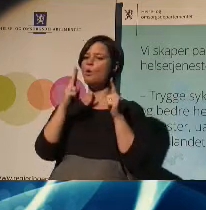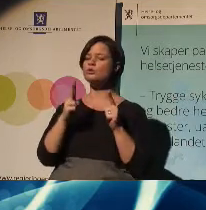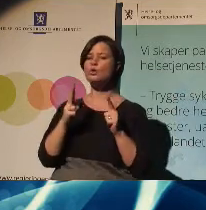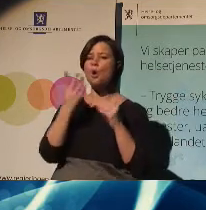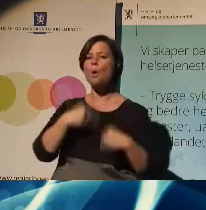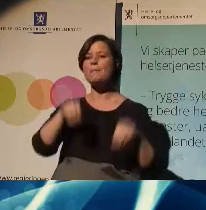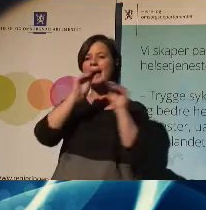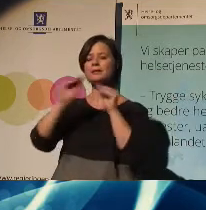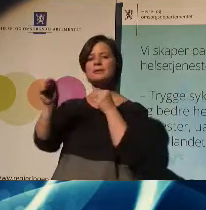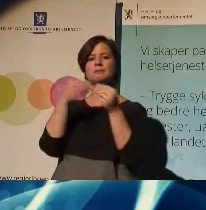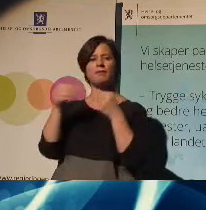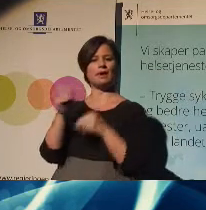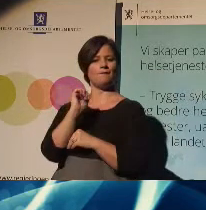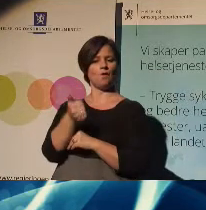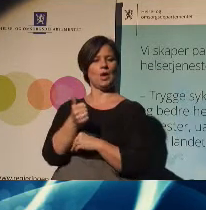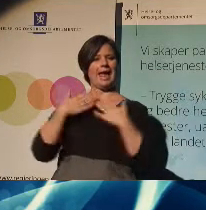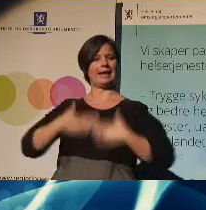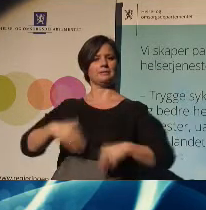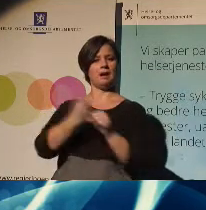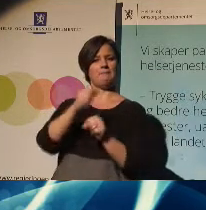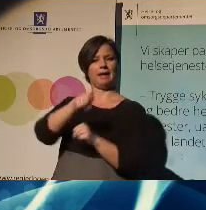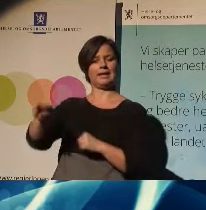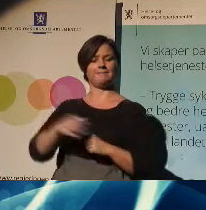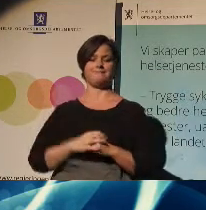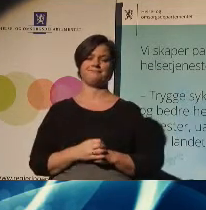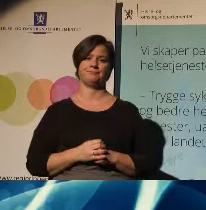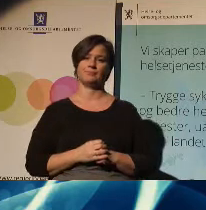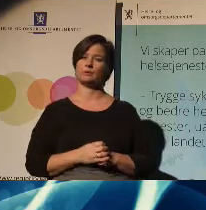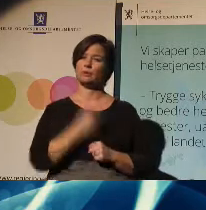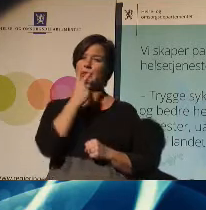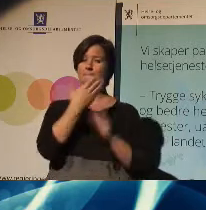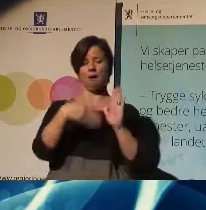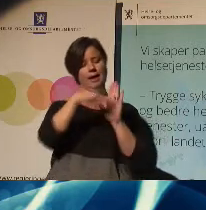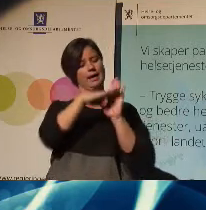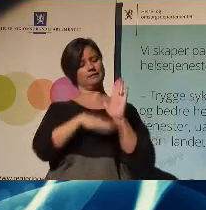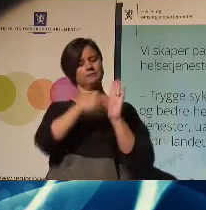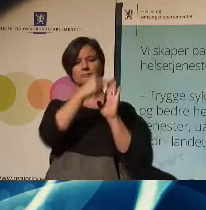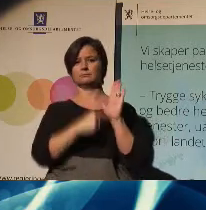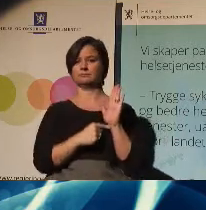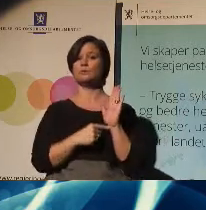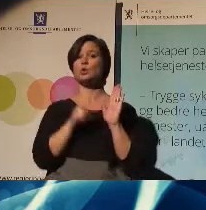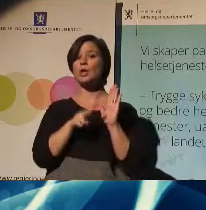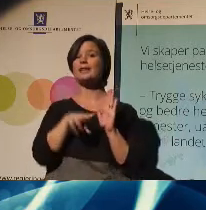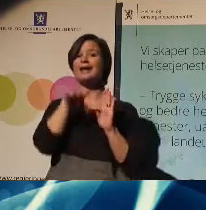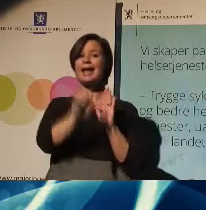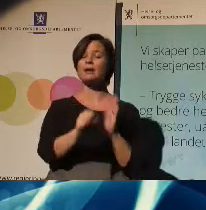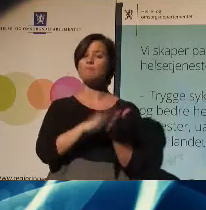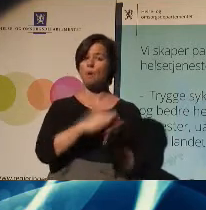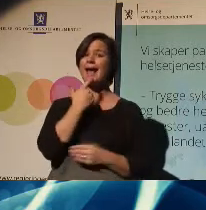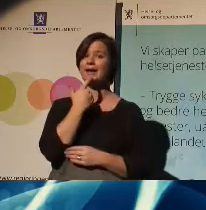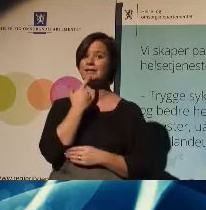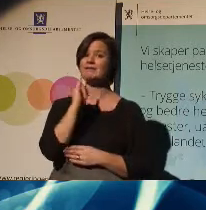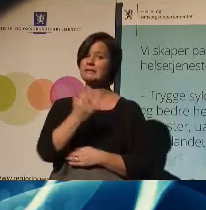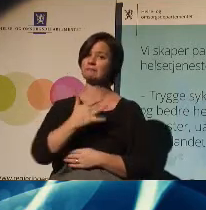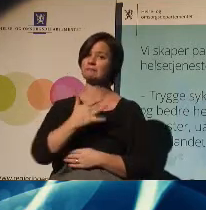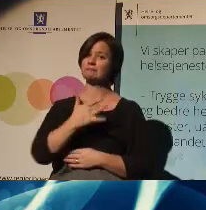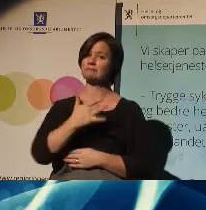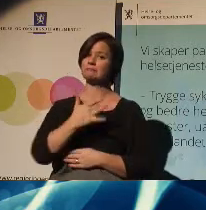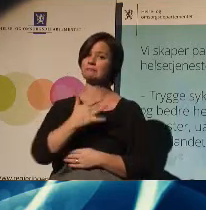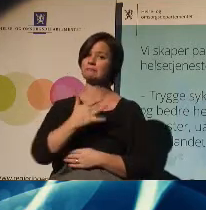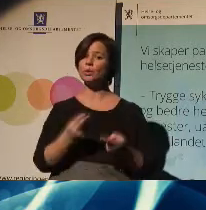professional education. Note that many of these guidelines are available in English, which might be of use if you decide to use it